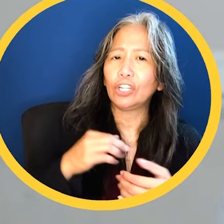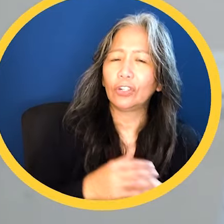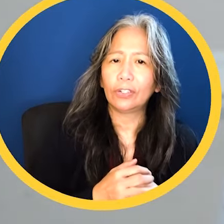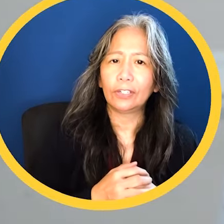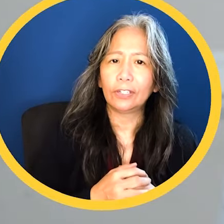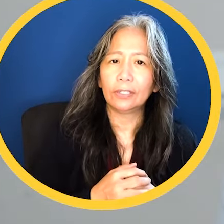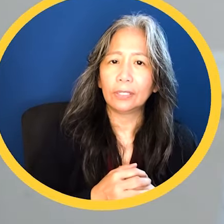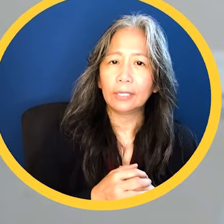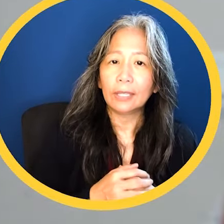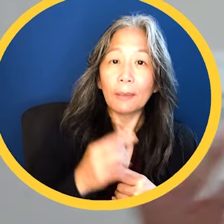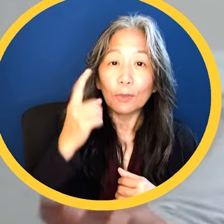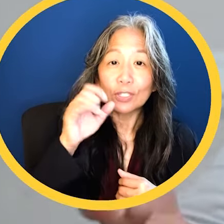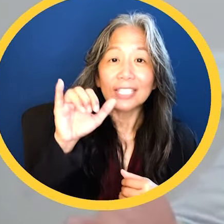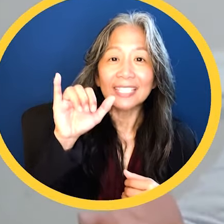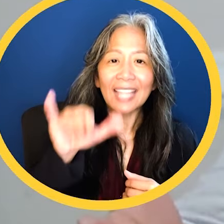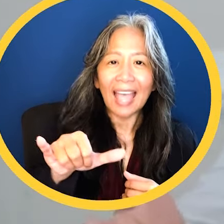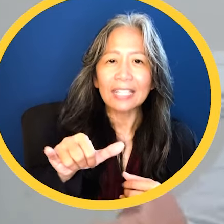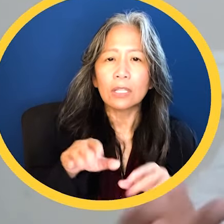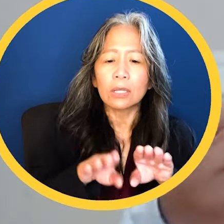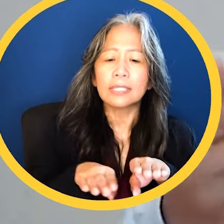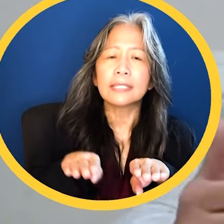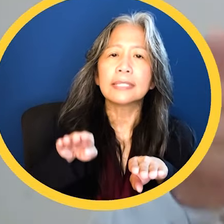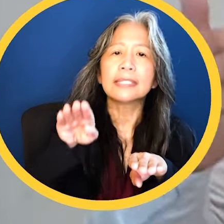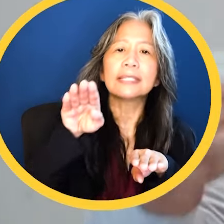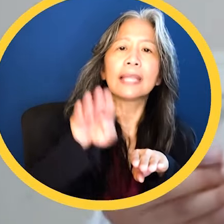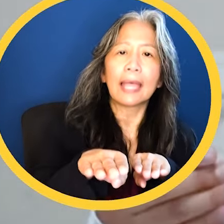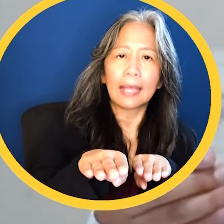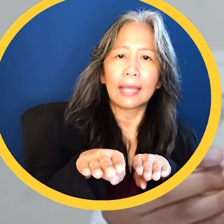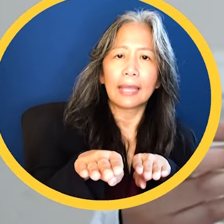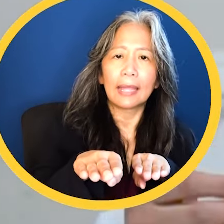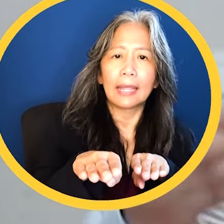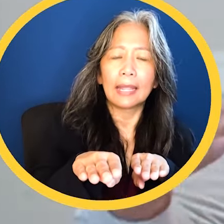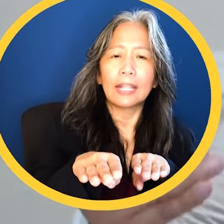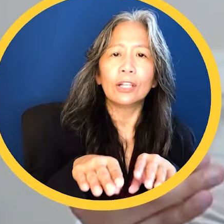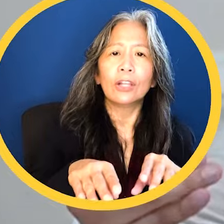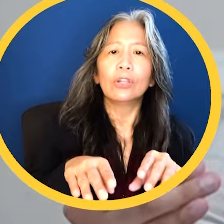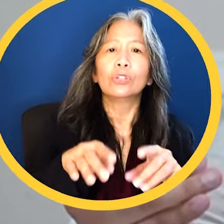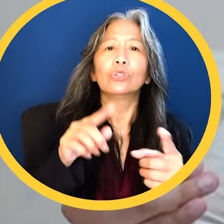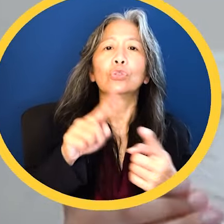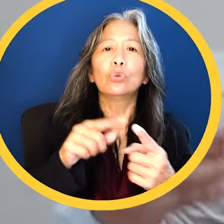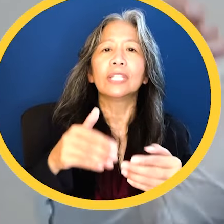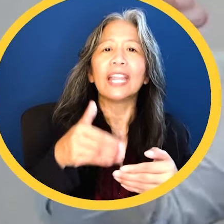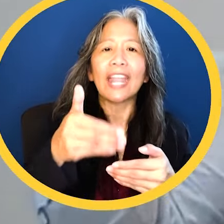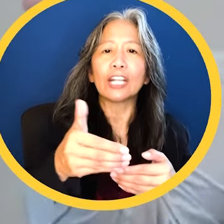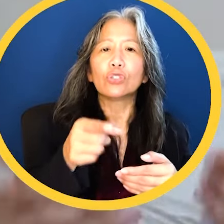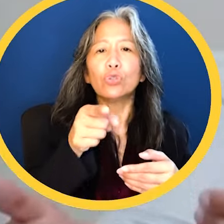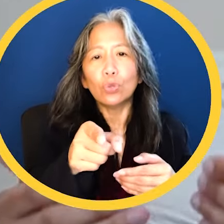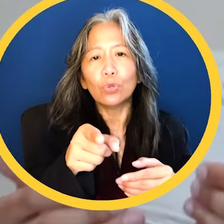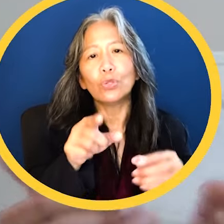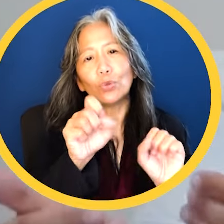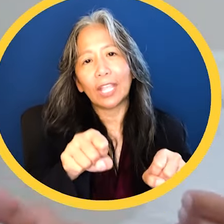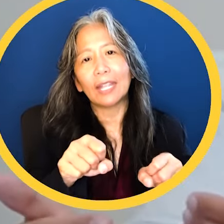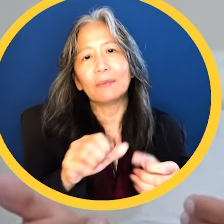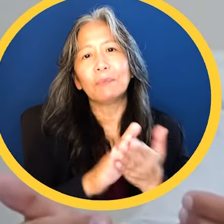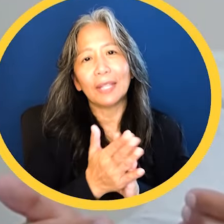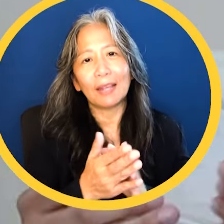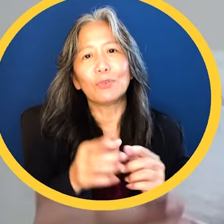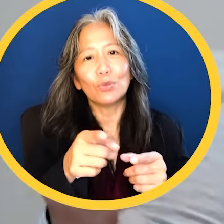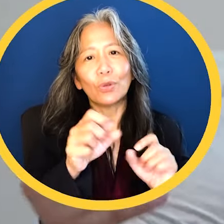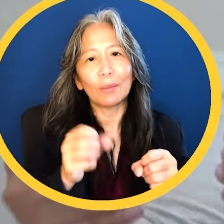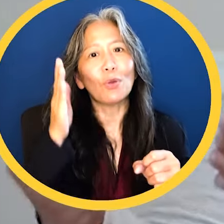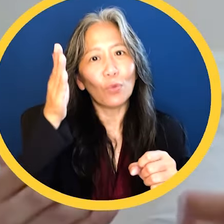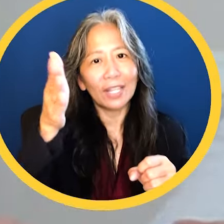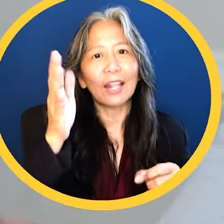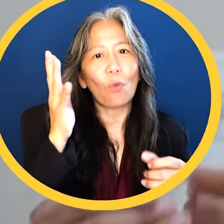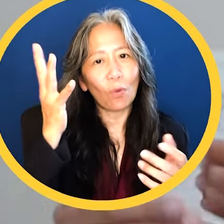here? Because that is just a stepping stone or a stepping block towards the next you that you can be, or the next